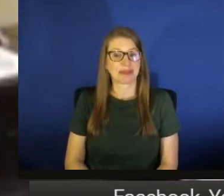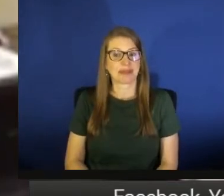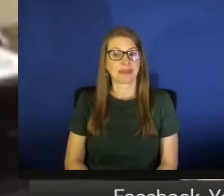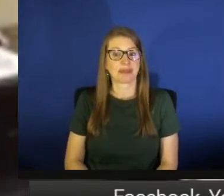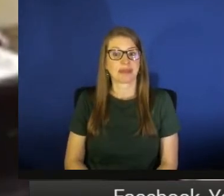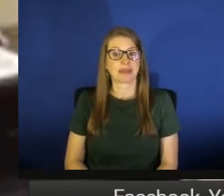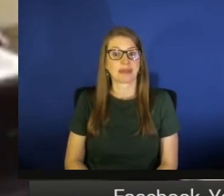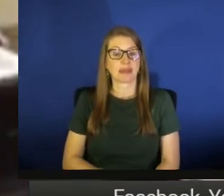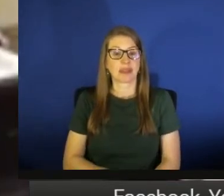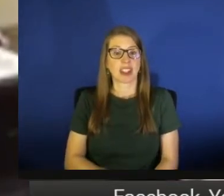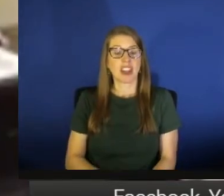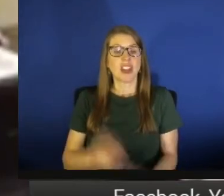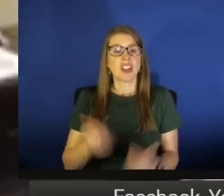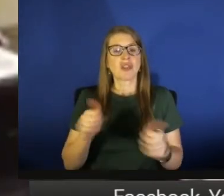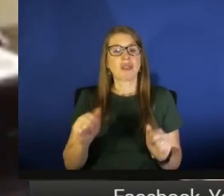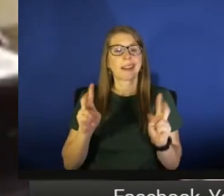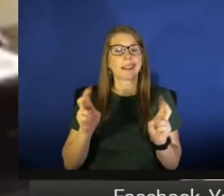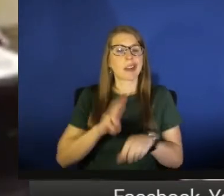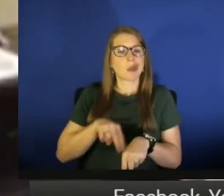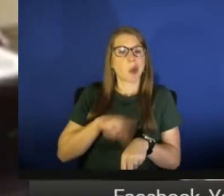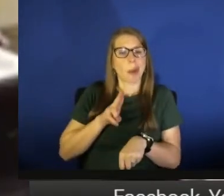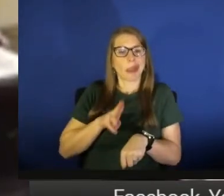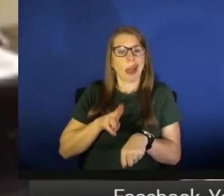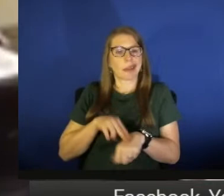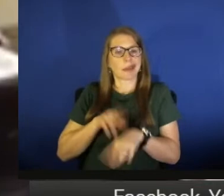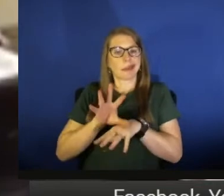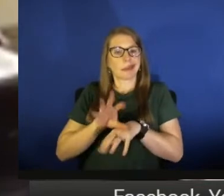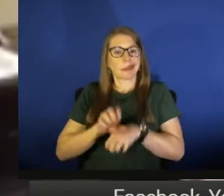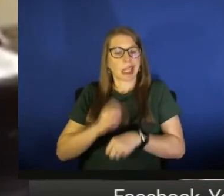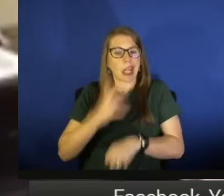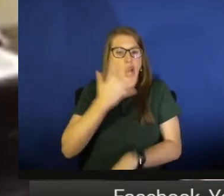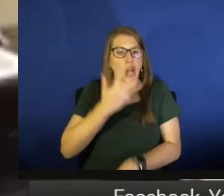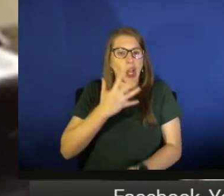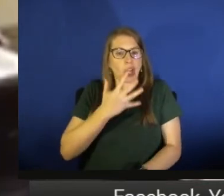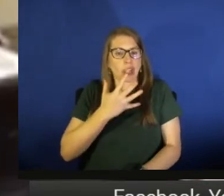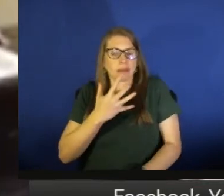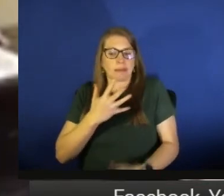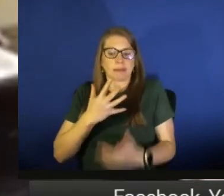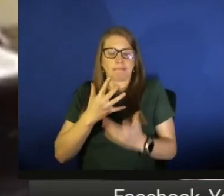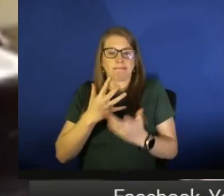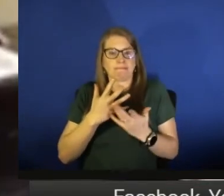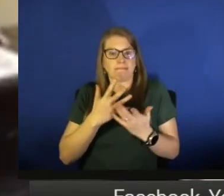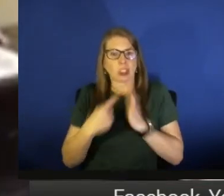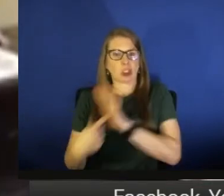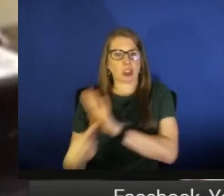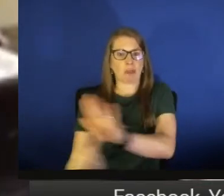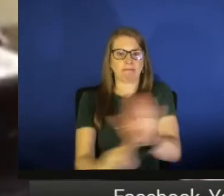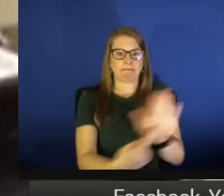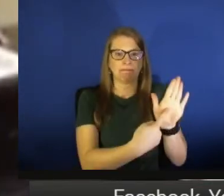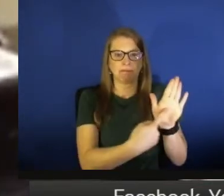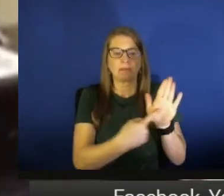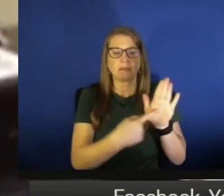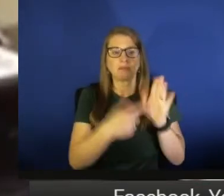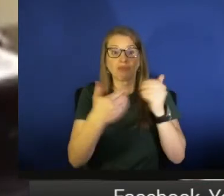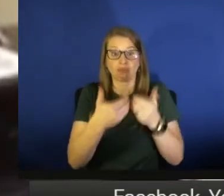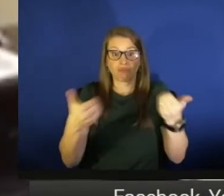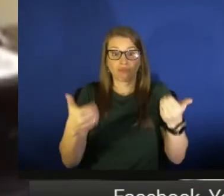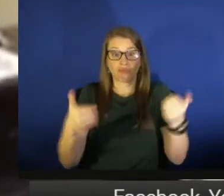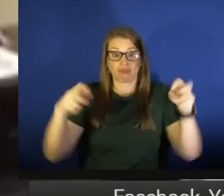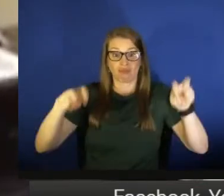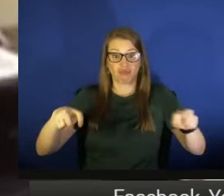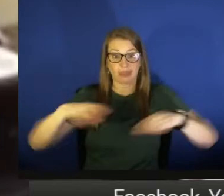to normalize as much as possible the look of what we were putting out. So while we separated anchors on the